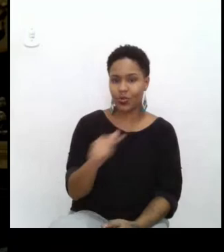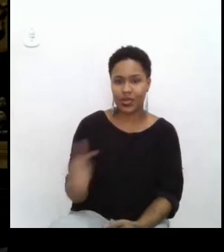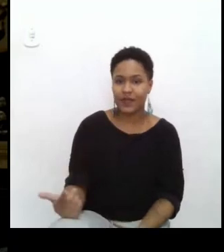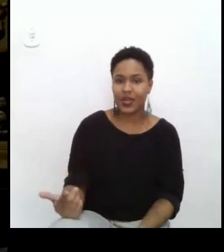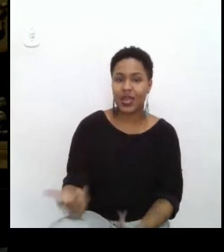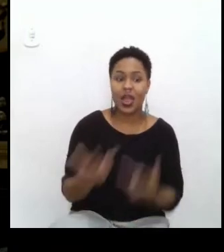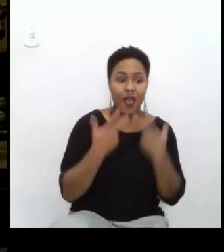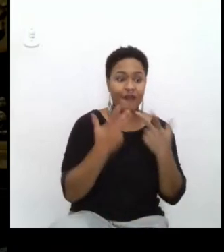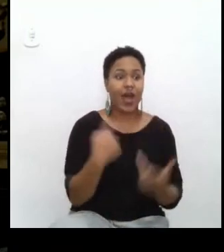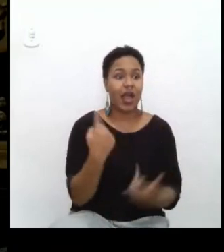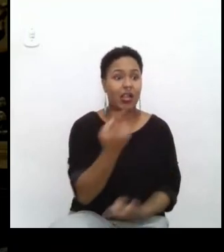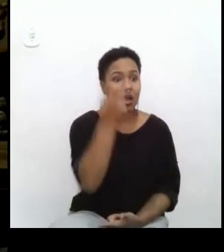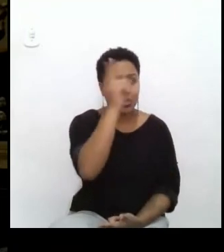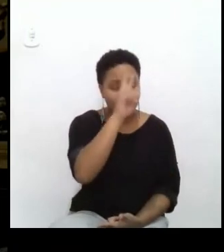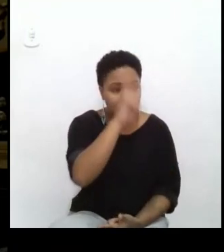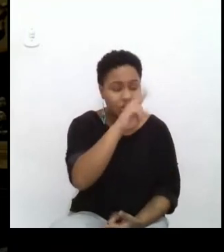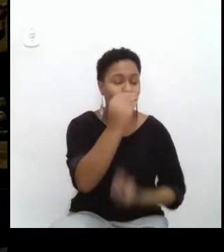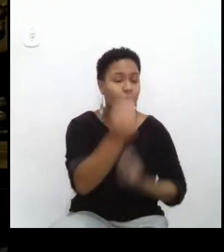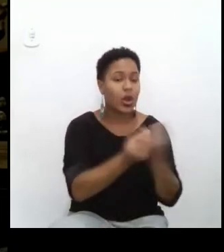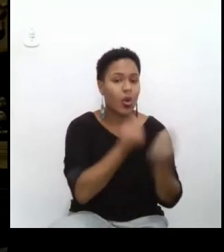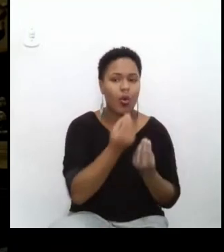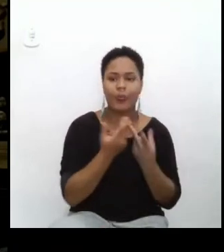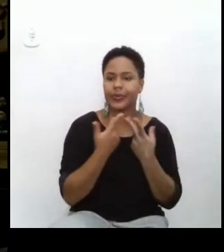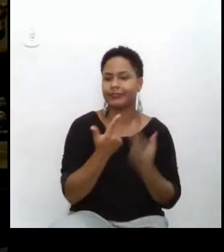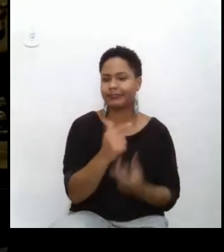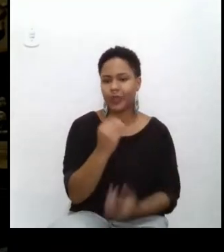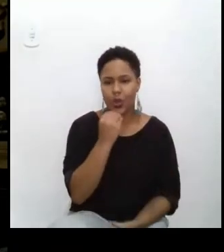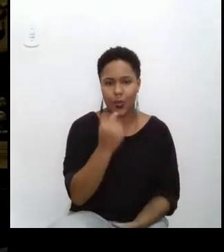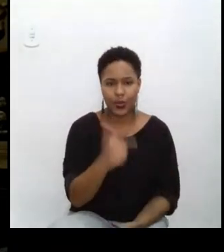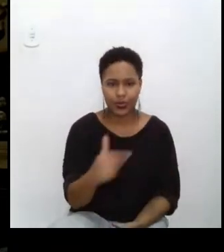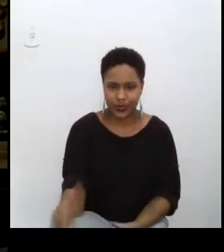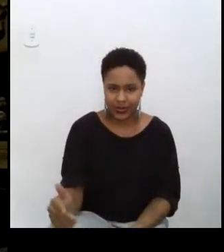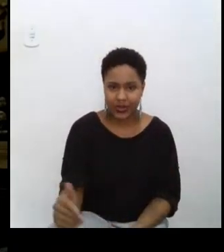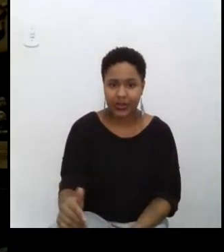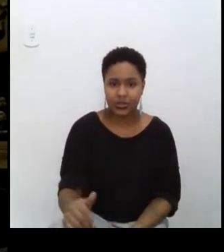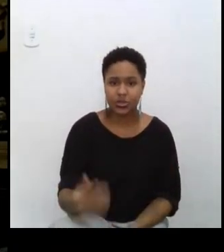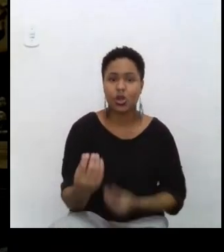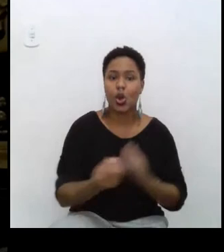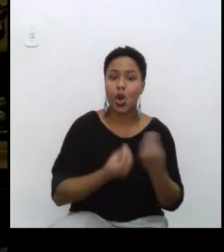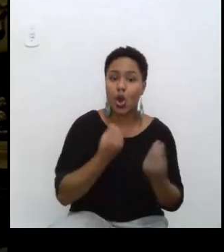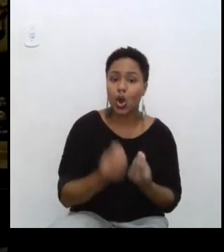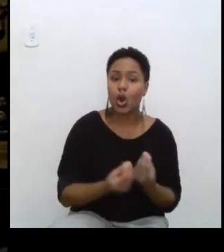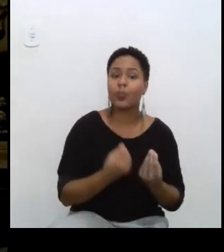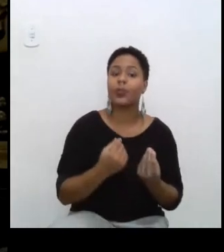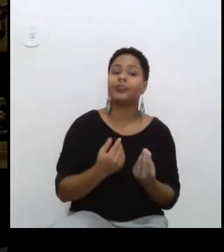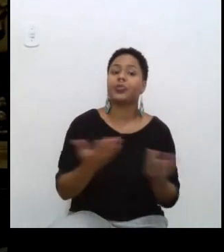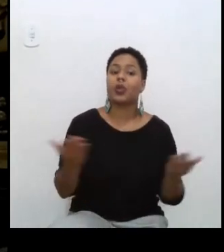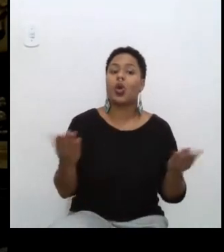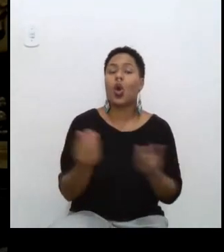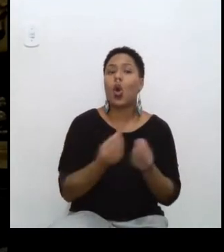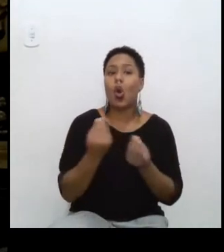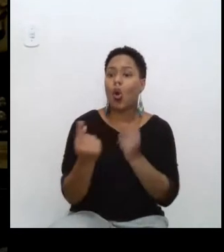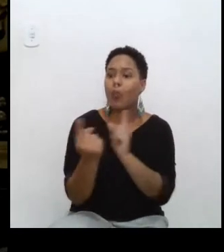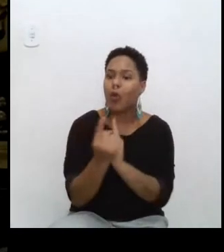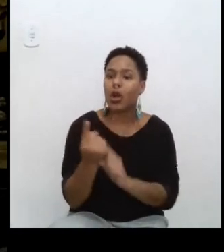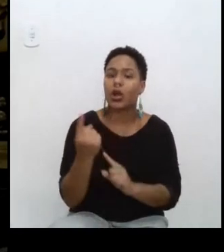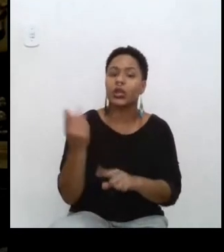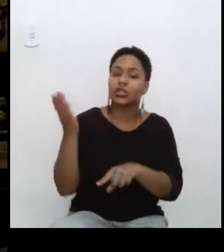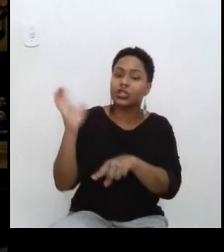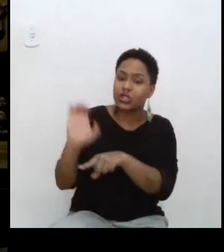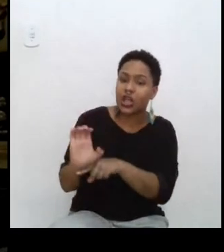bem assim through and through the assisting the Towers we think of yourself and